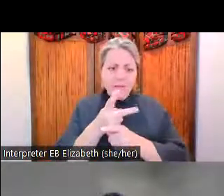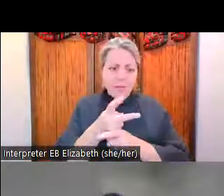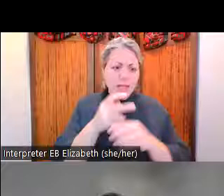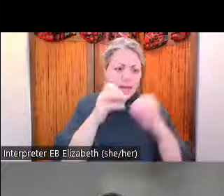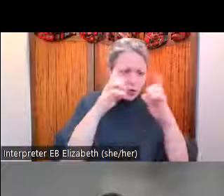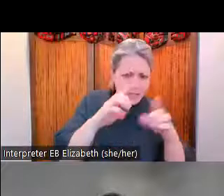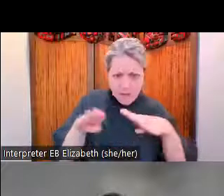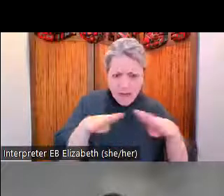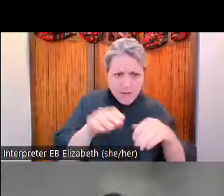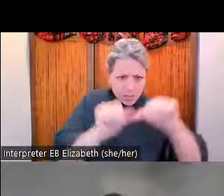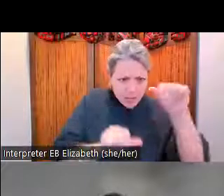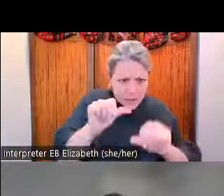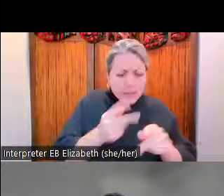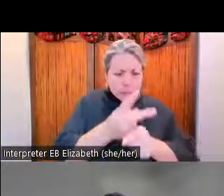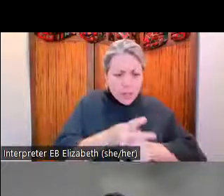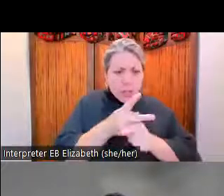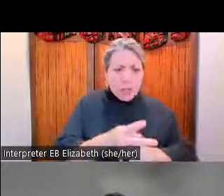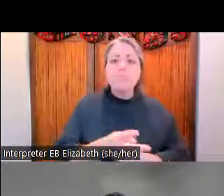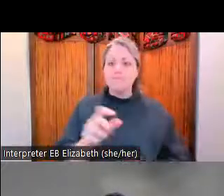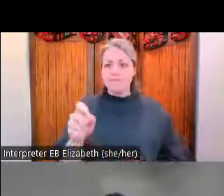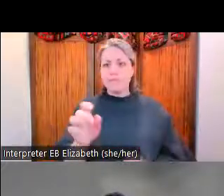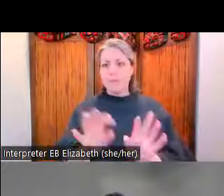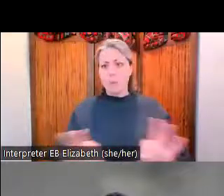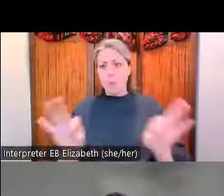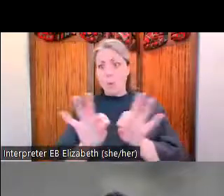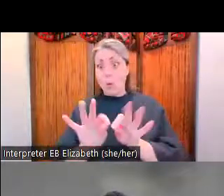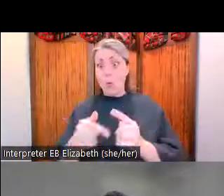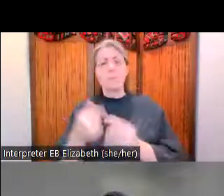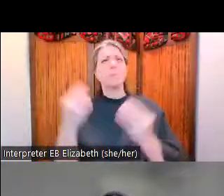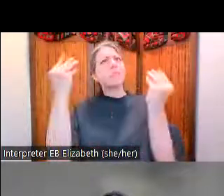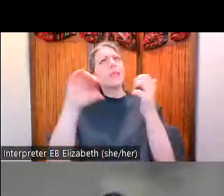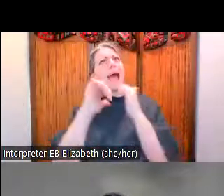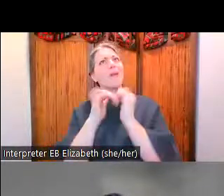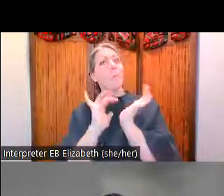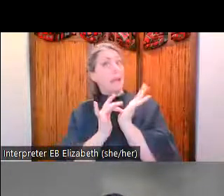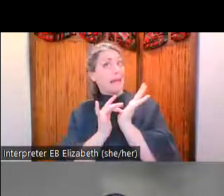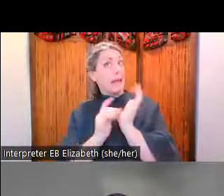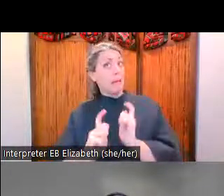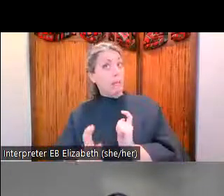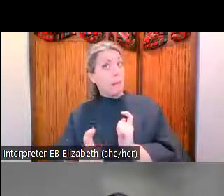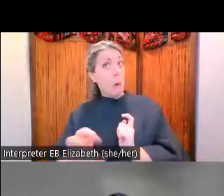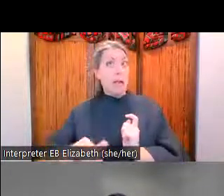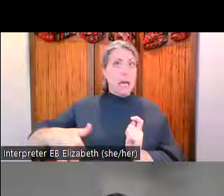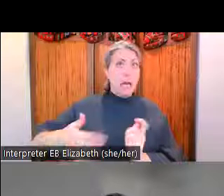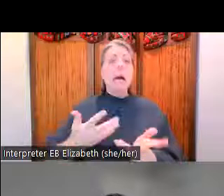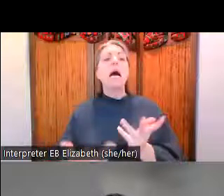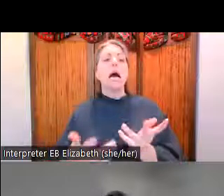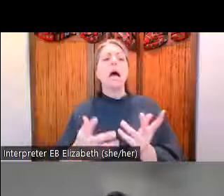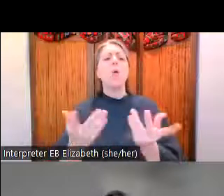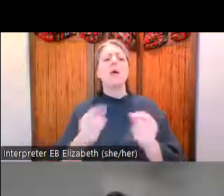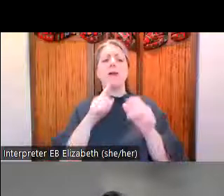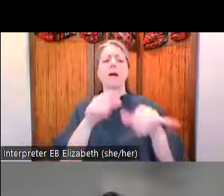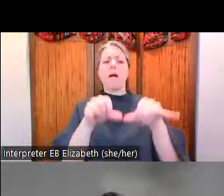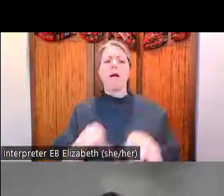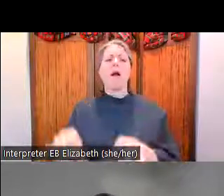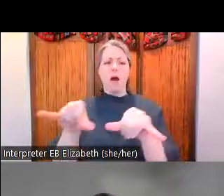assessments. It is important as we think about medication or biobehavioral treatments to think about what are the common medical